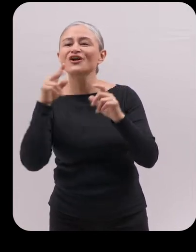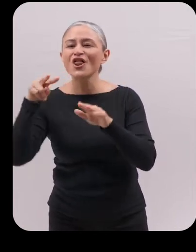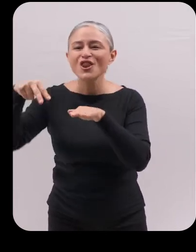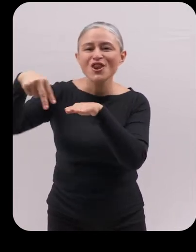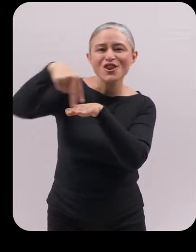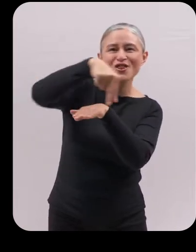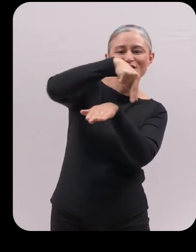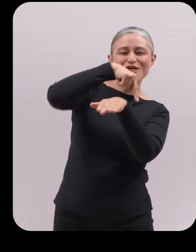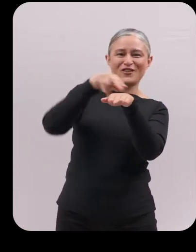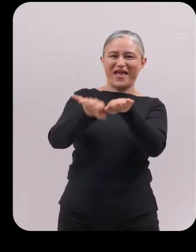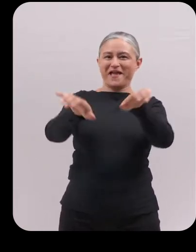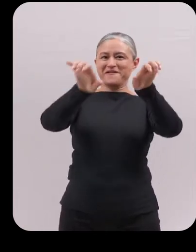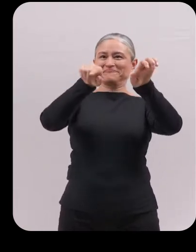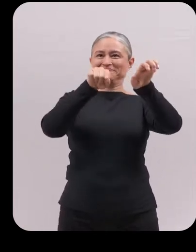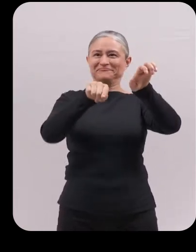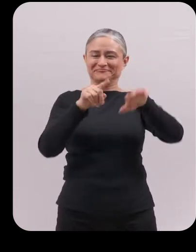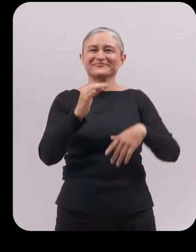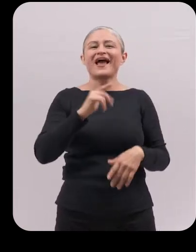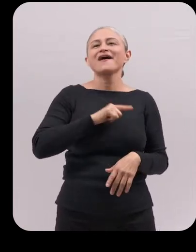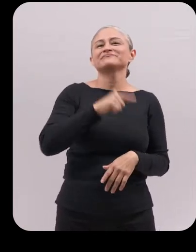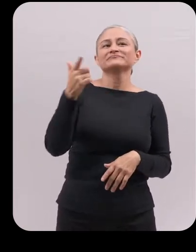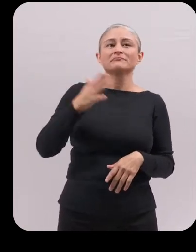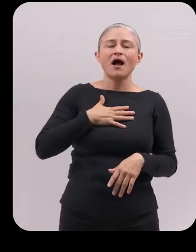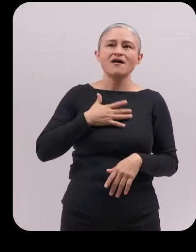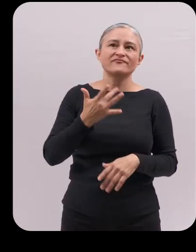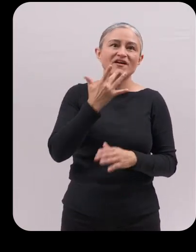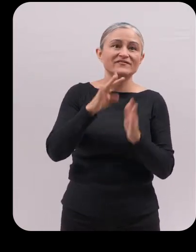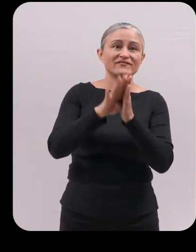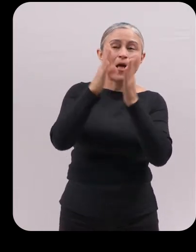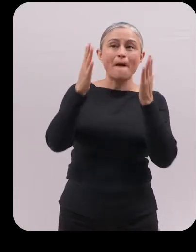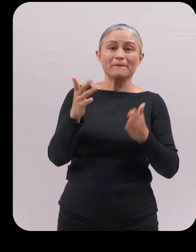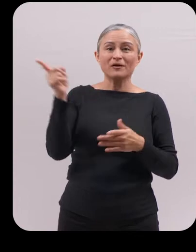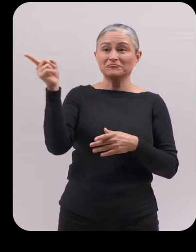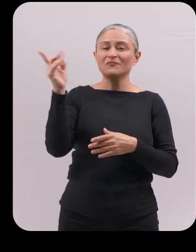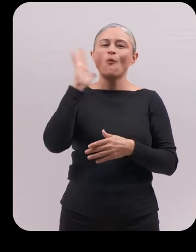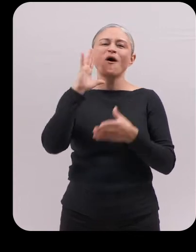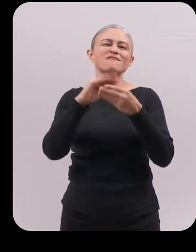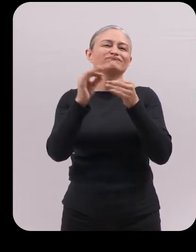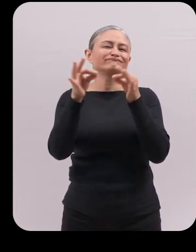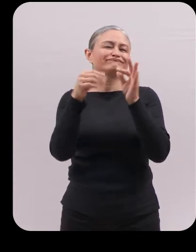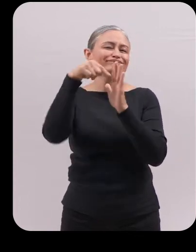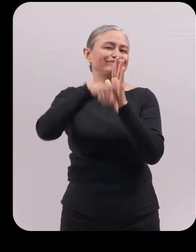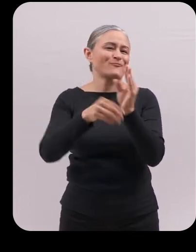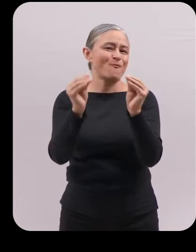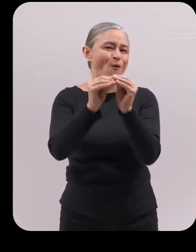now I'm going to leave you with my favorite developer to tell you a little bit more about it.